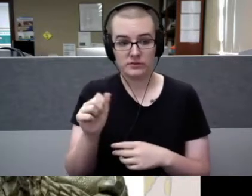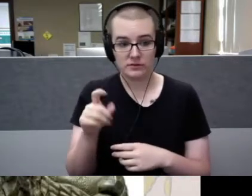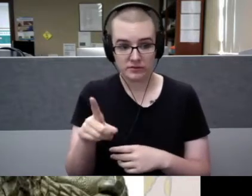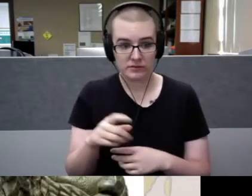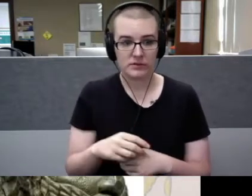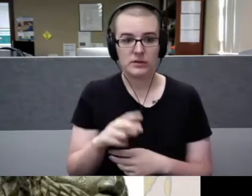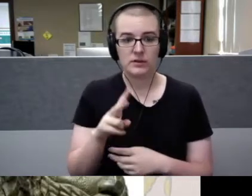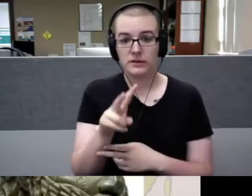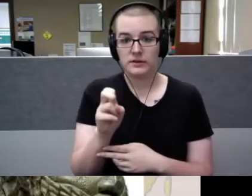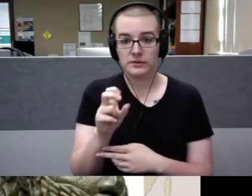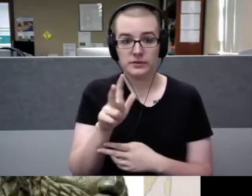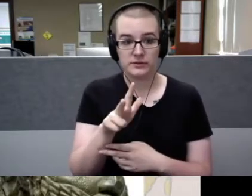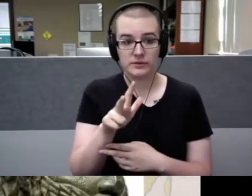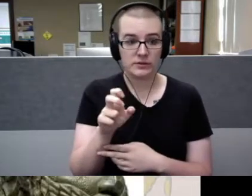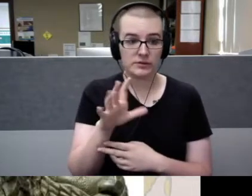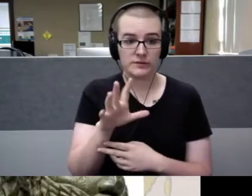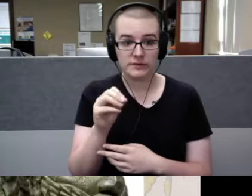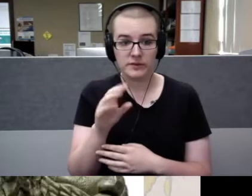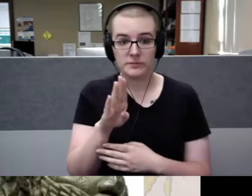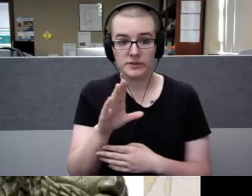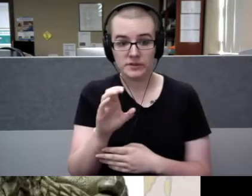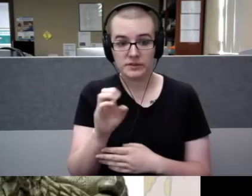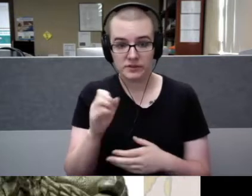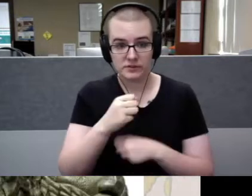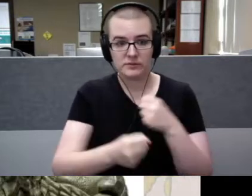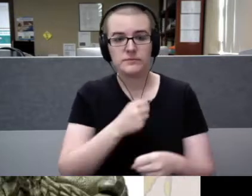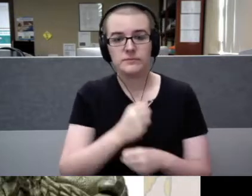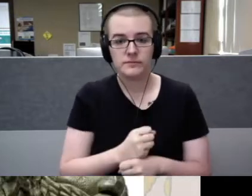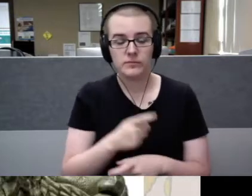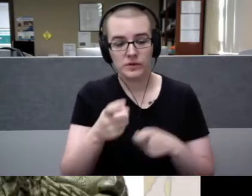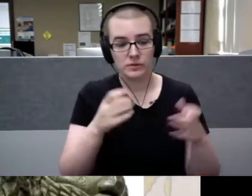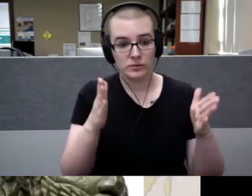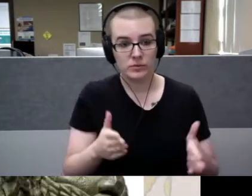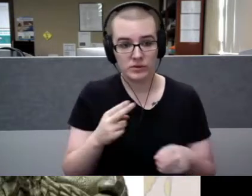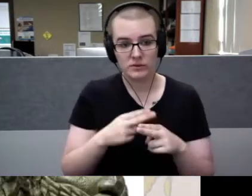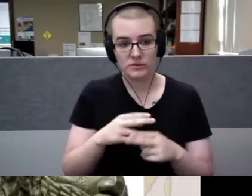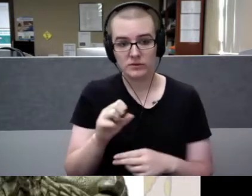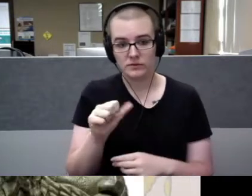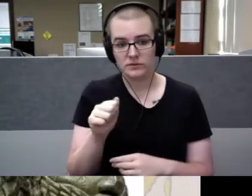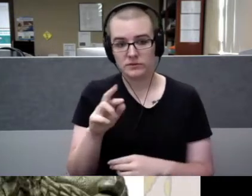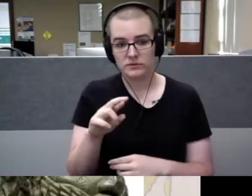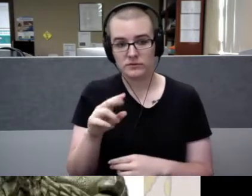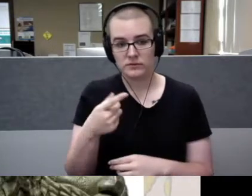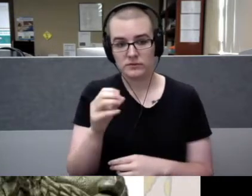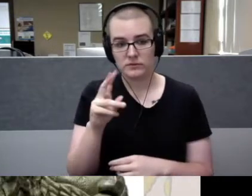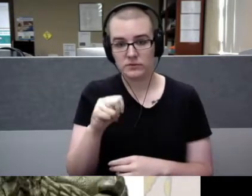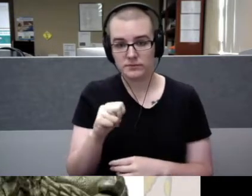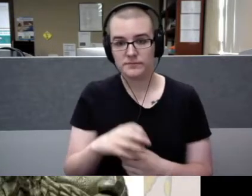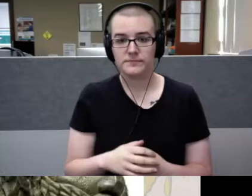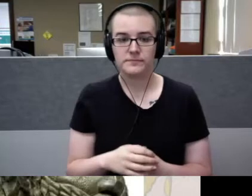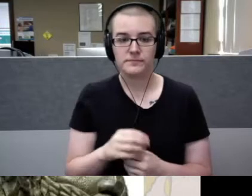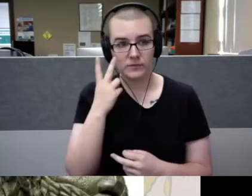of this kingdom is going to be Sargon. Now we can see a picture of Sargon and a bust of his face on the picture